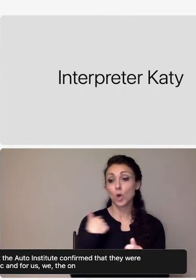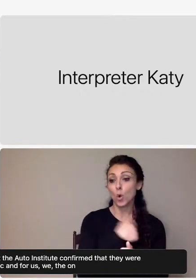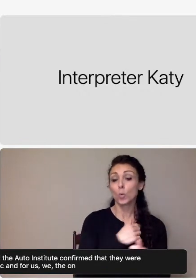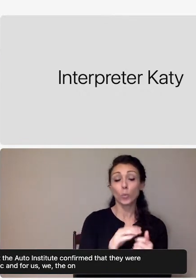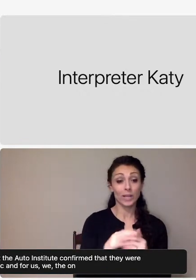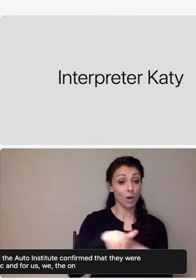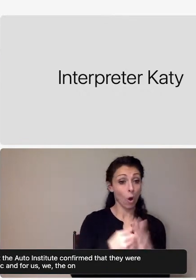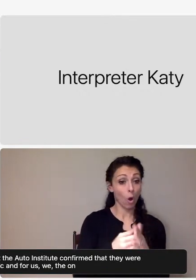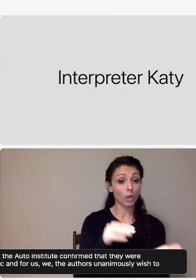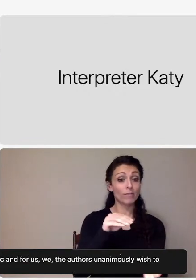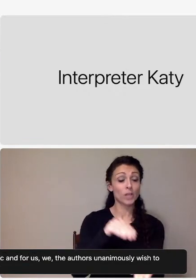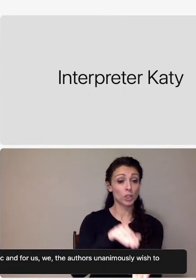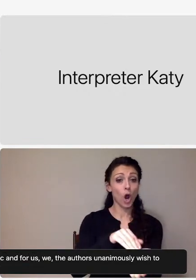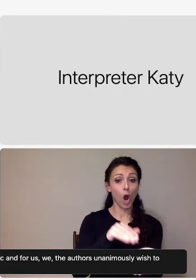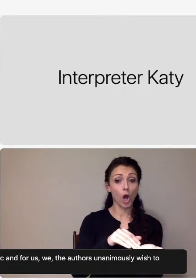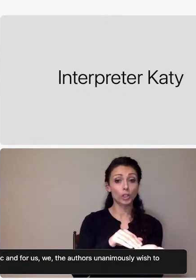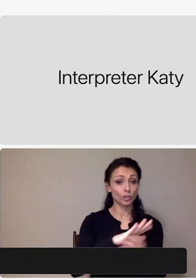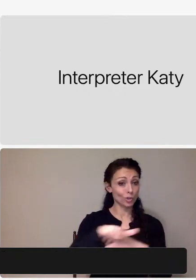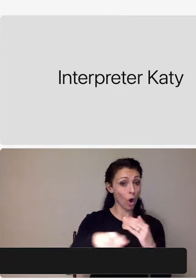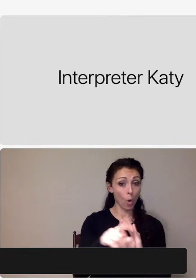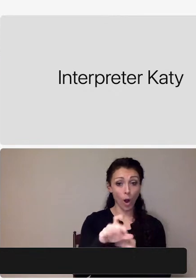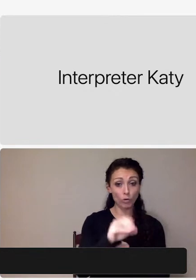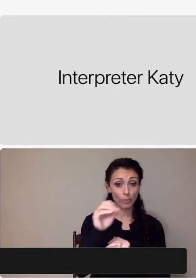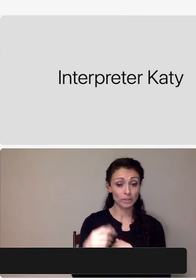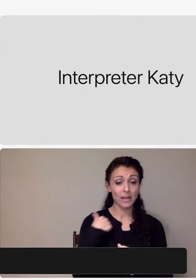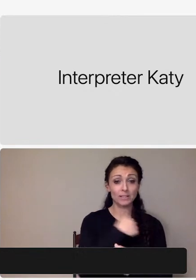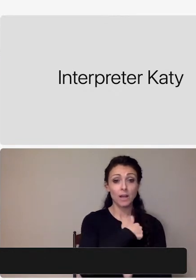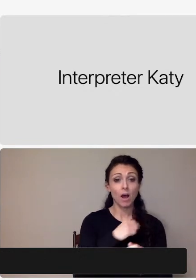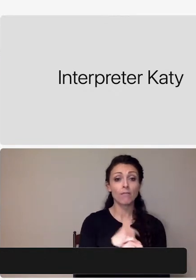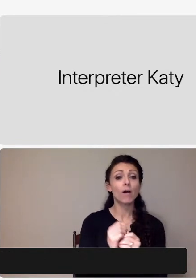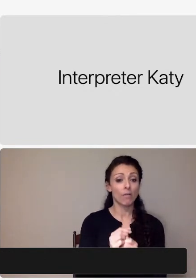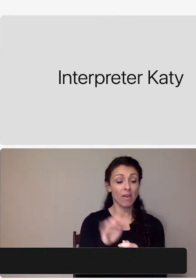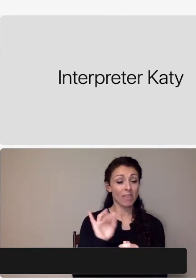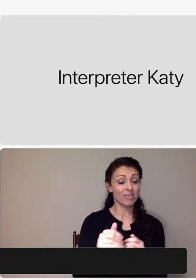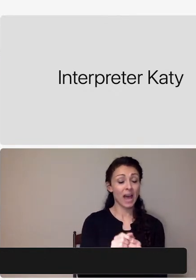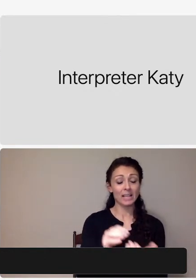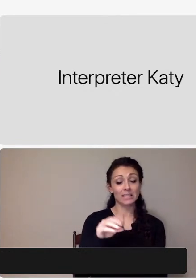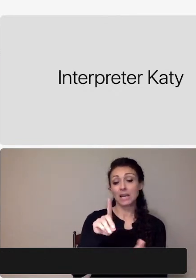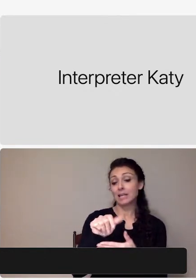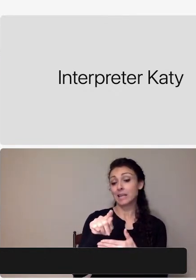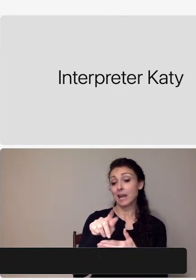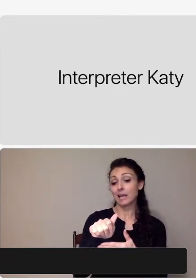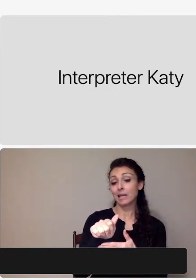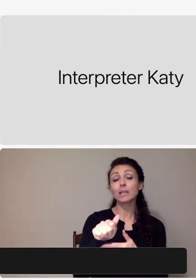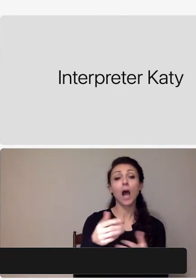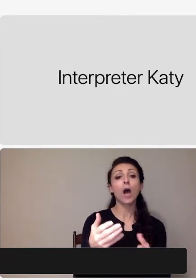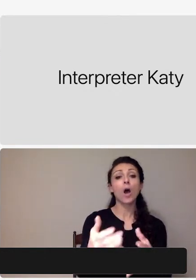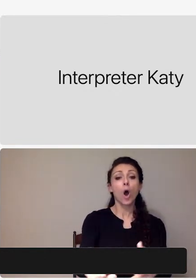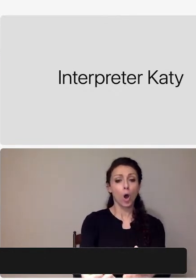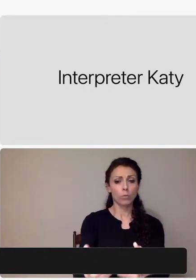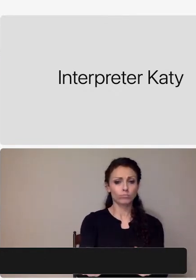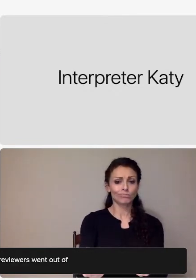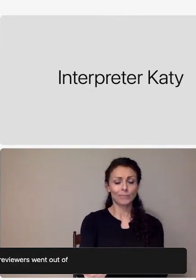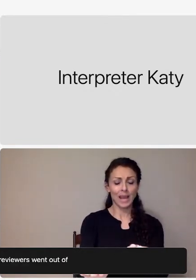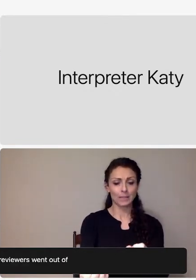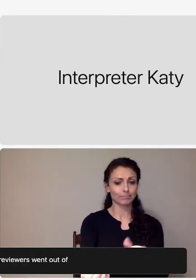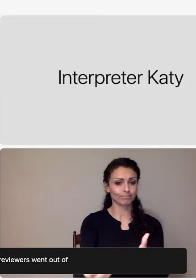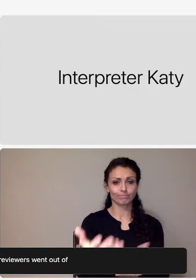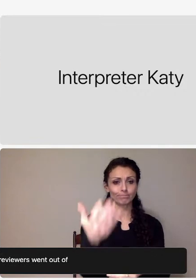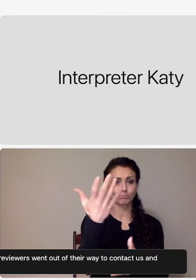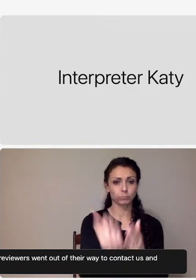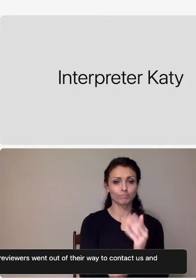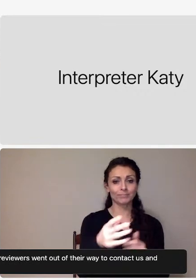withdraw this paper on the grounds of incorrect incidence data we thank the many peer reviewers who went out of their way to contact us and point out our